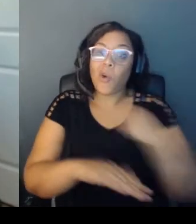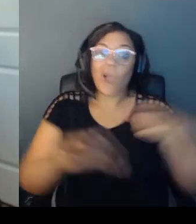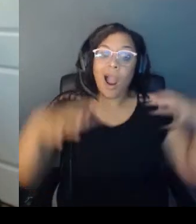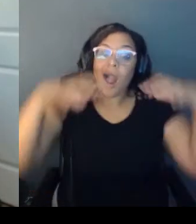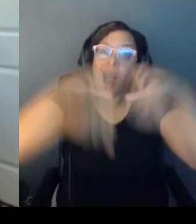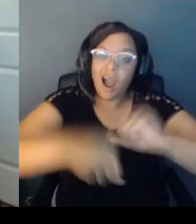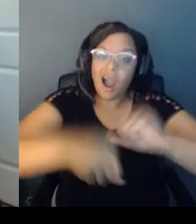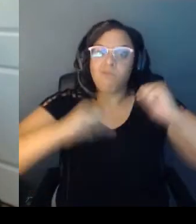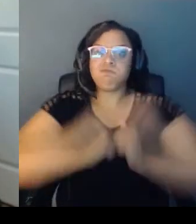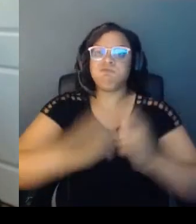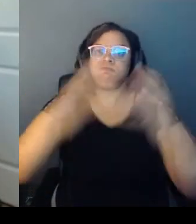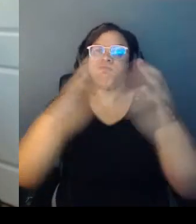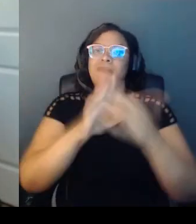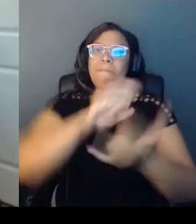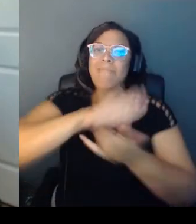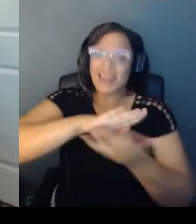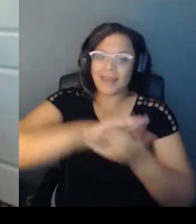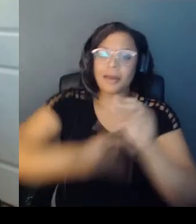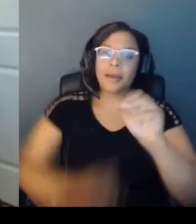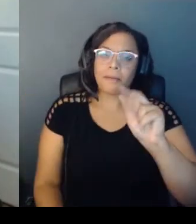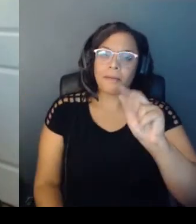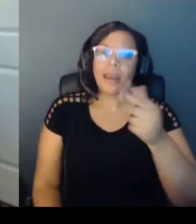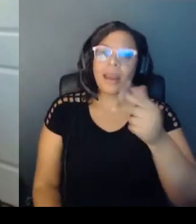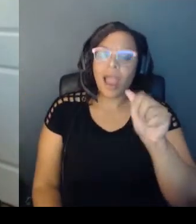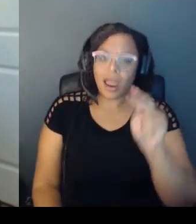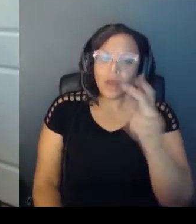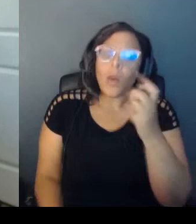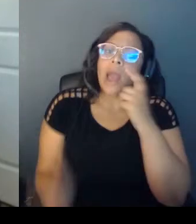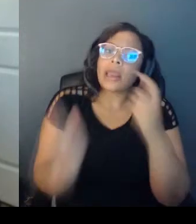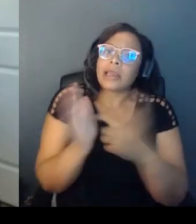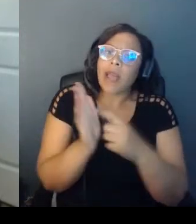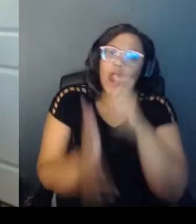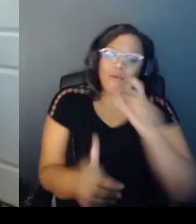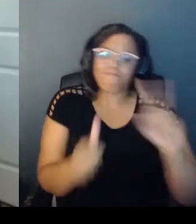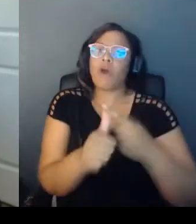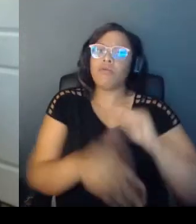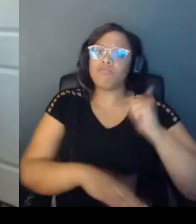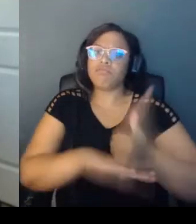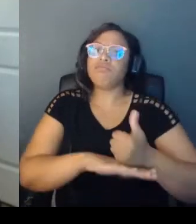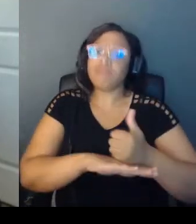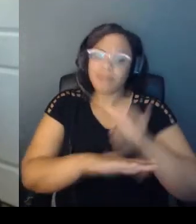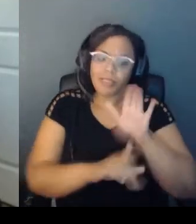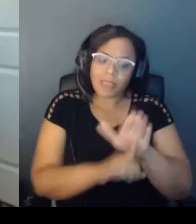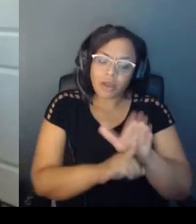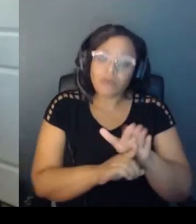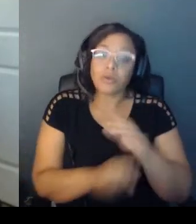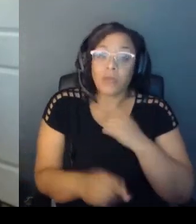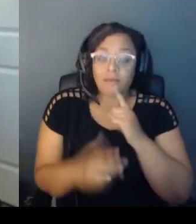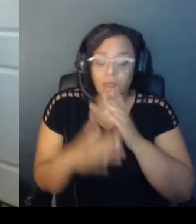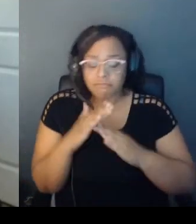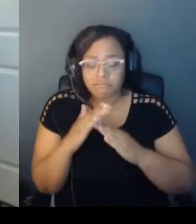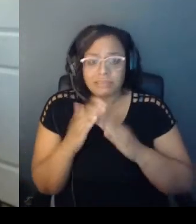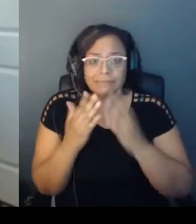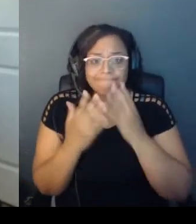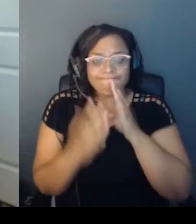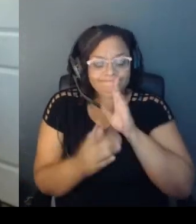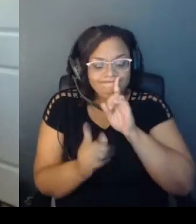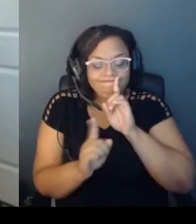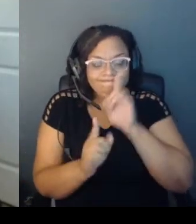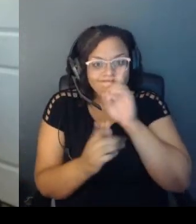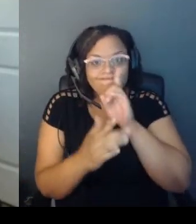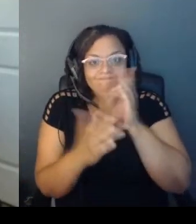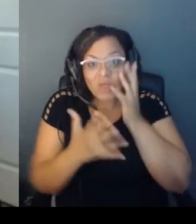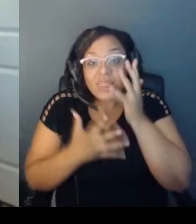invite you to join me in making this acknowledgement from a place of humility and solidarity with an ongoing commitment